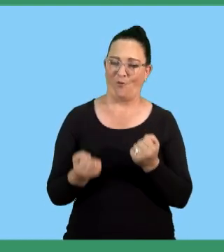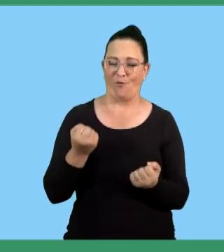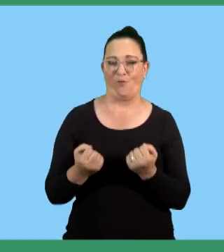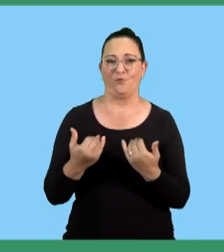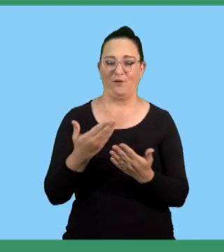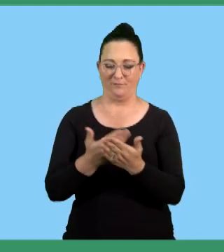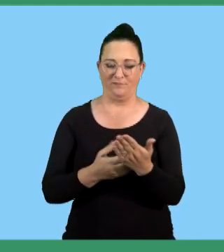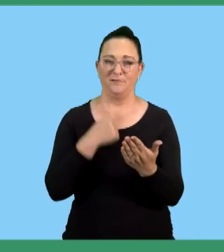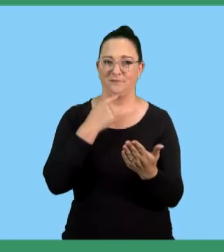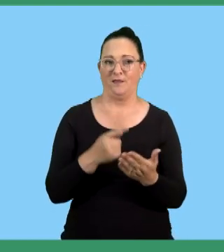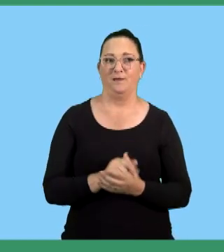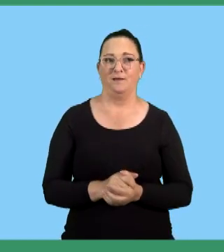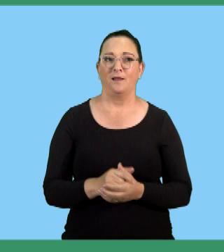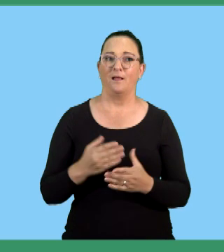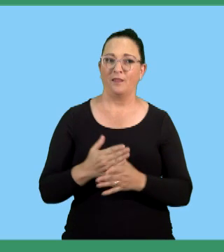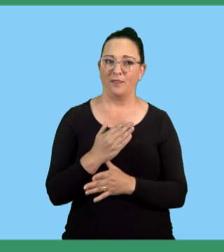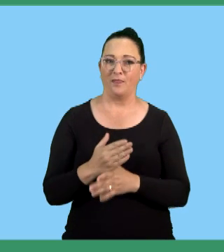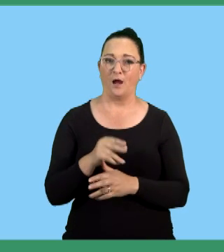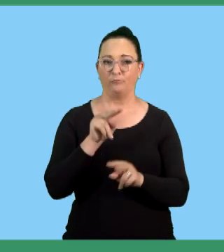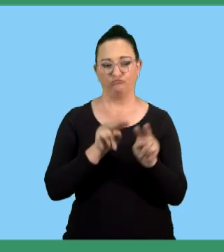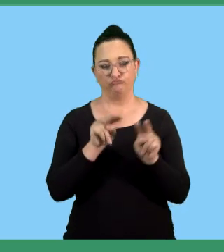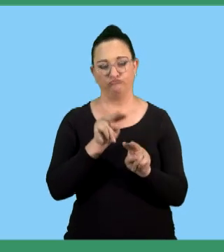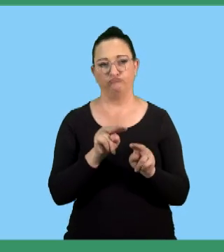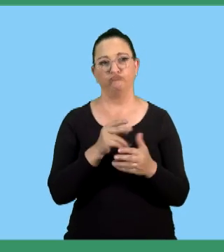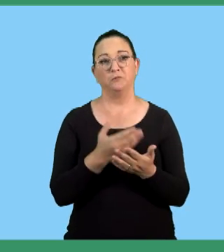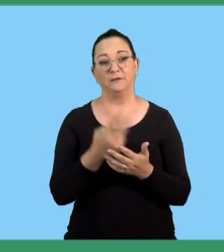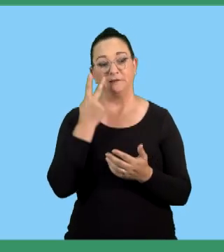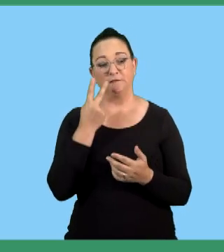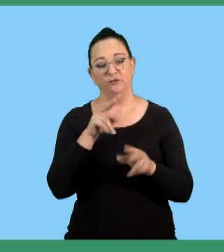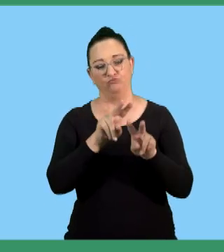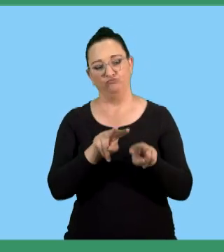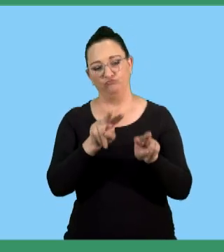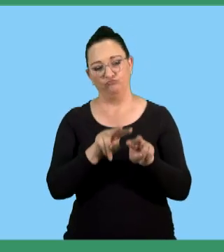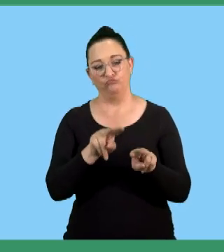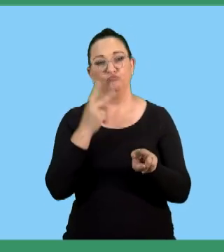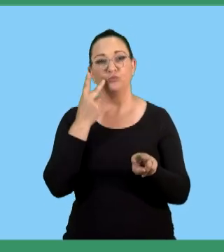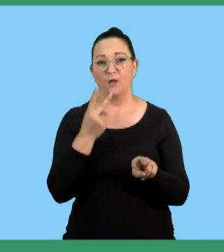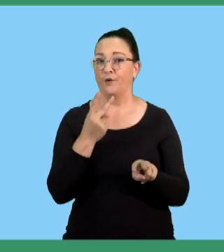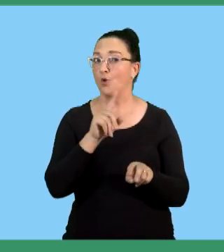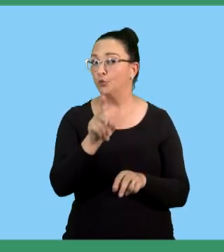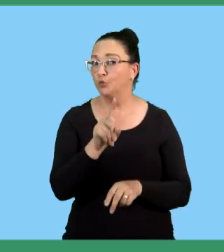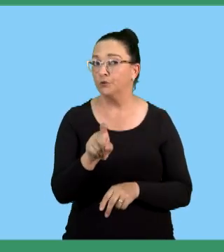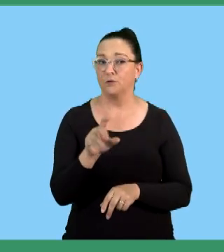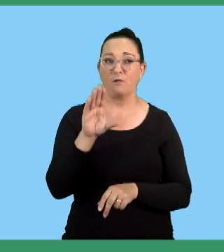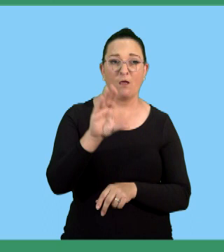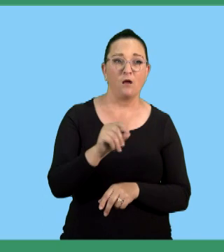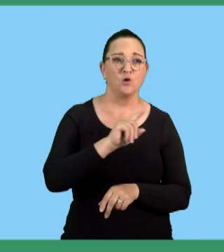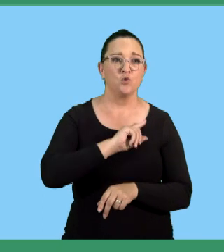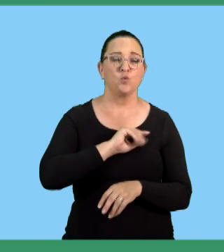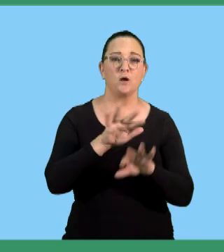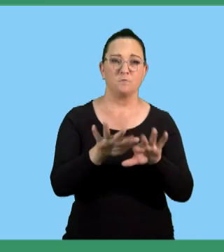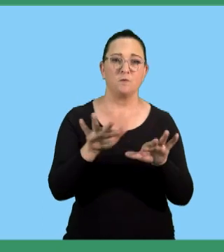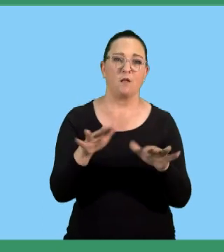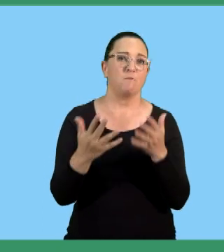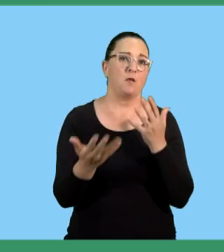It says here, labor inspectors may investigate, inspect, or ask questions about complaints